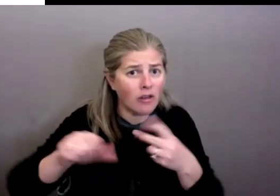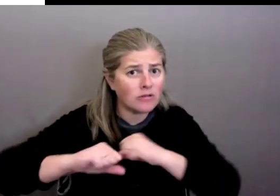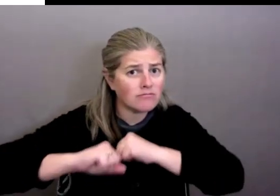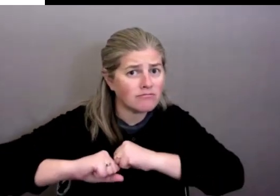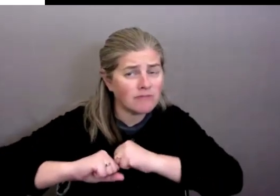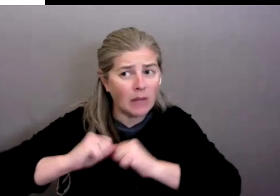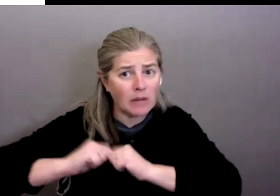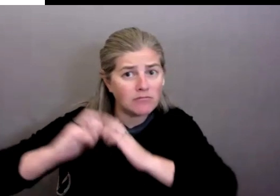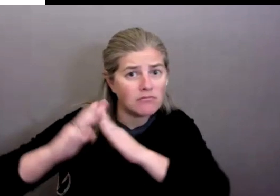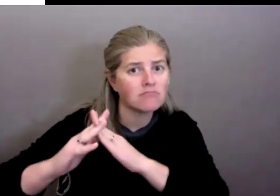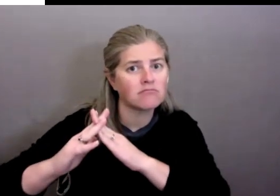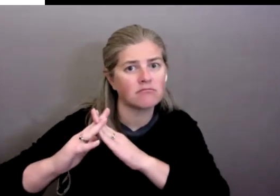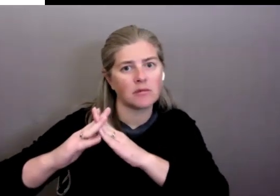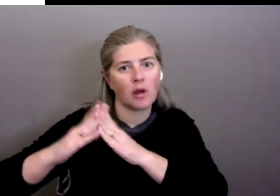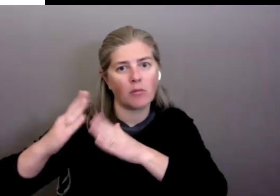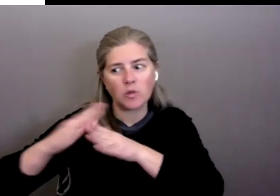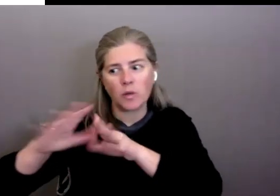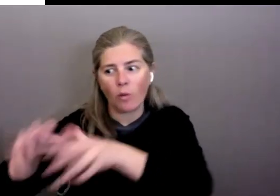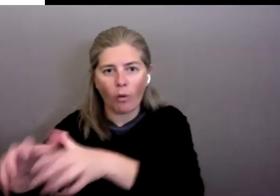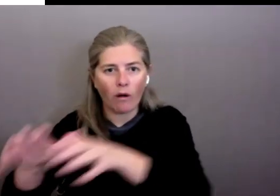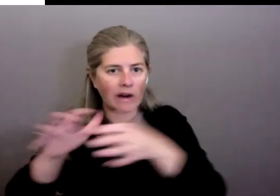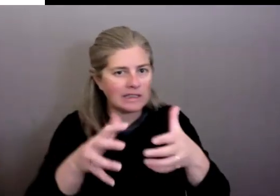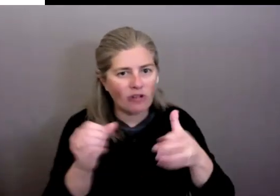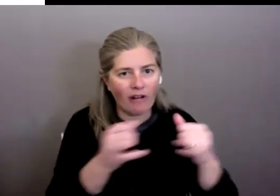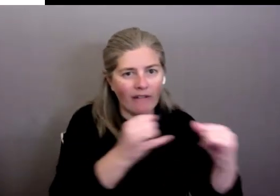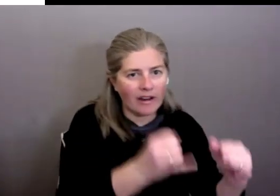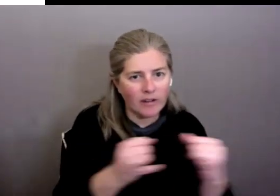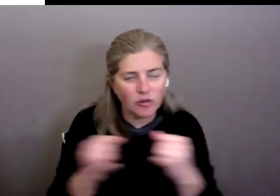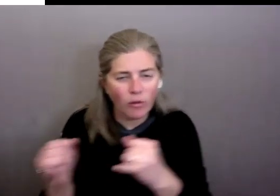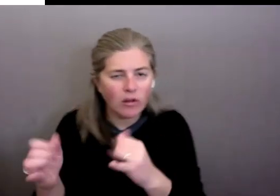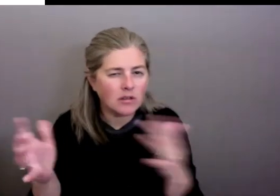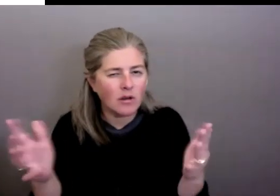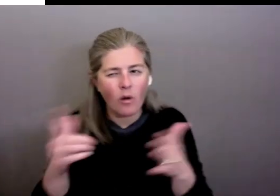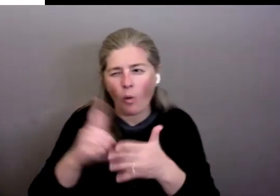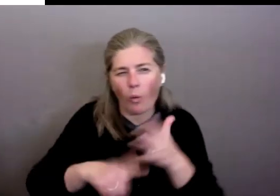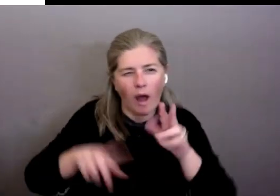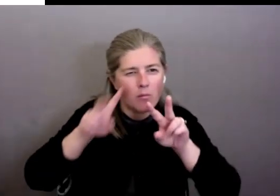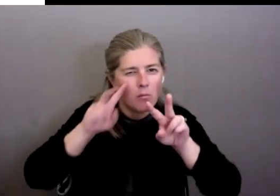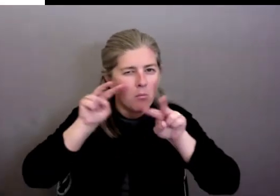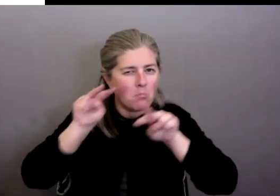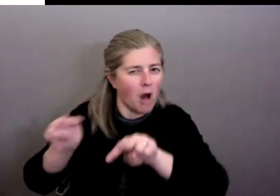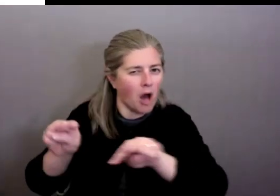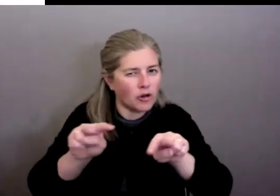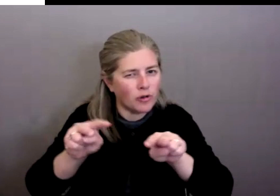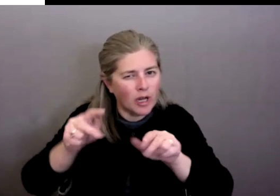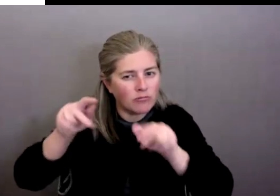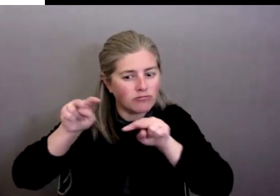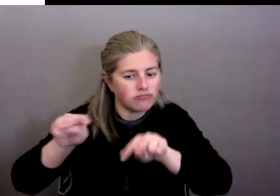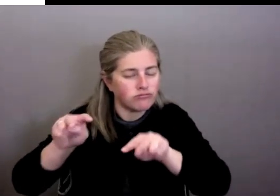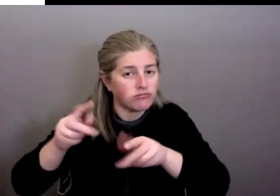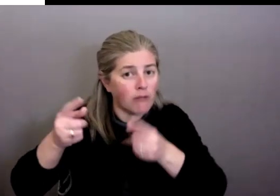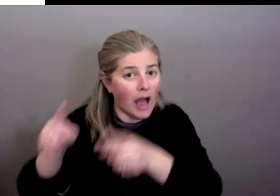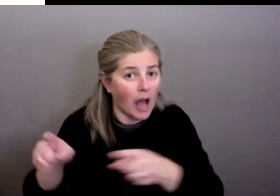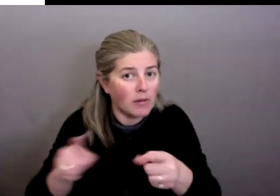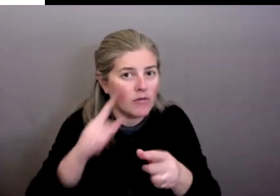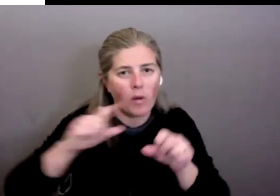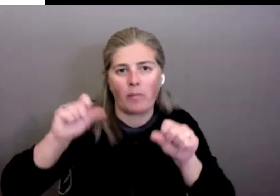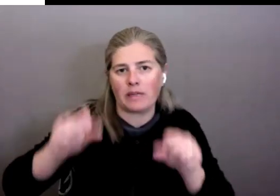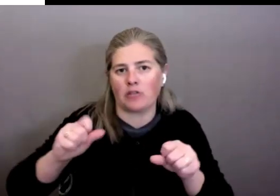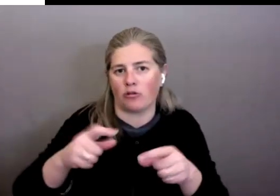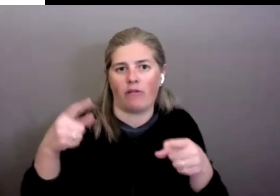erected between organizations and individuals, and what monitoring protocols are in place for a potentially